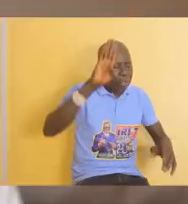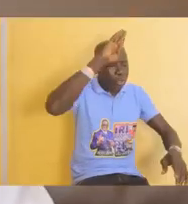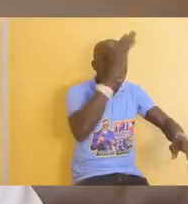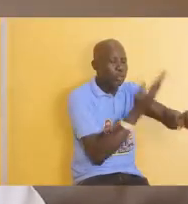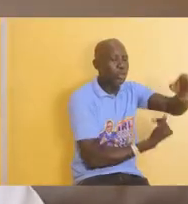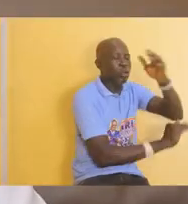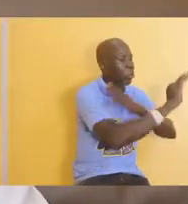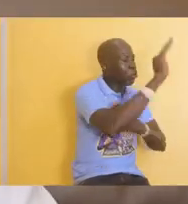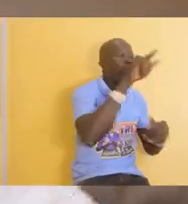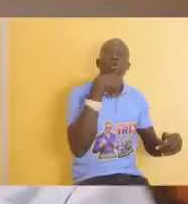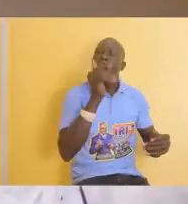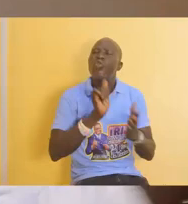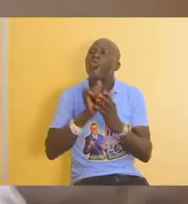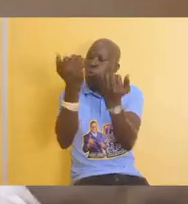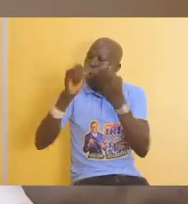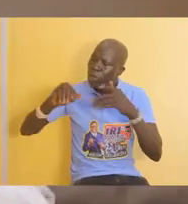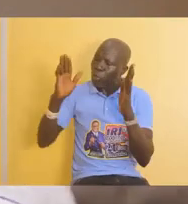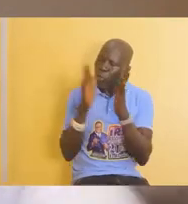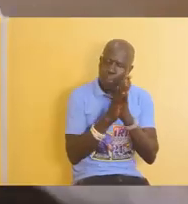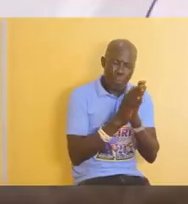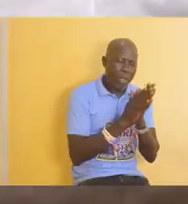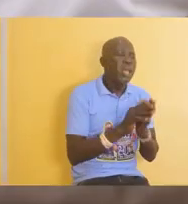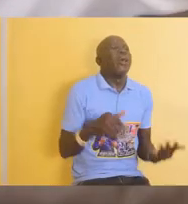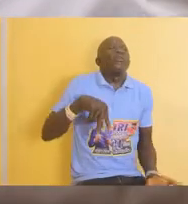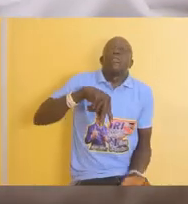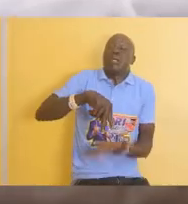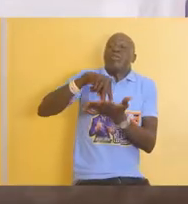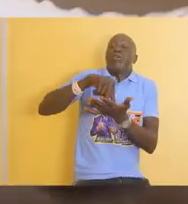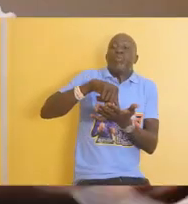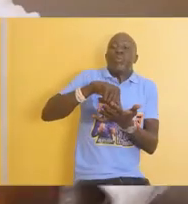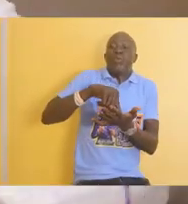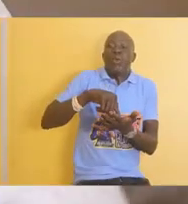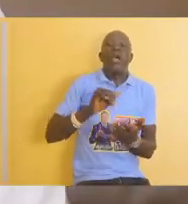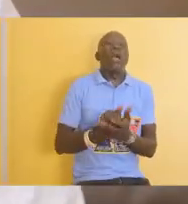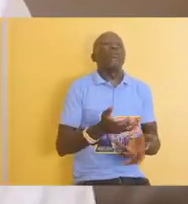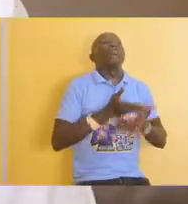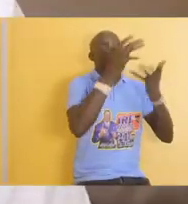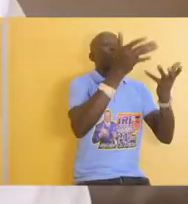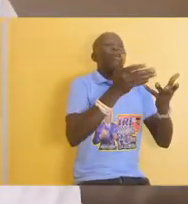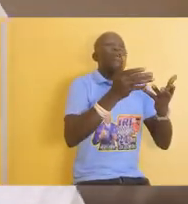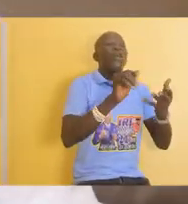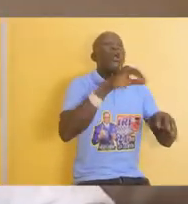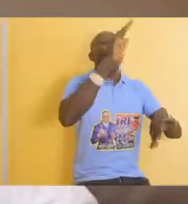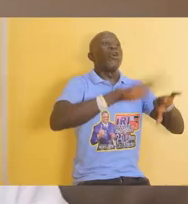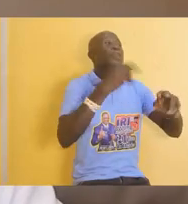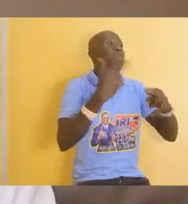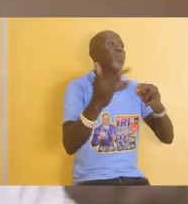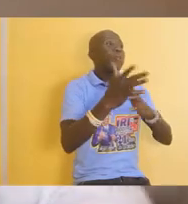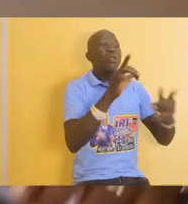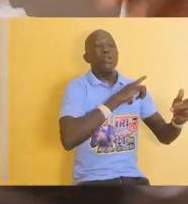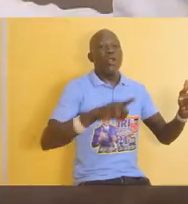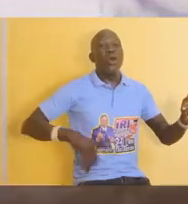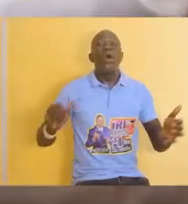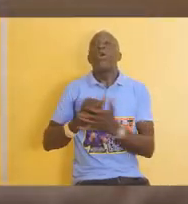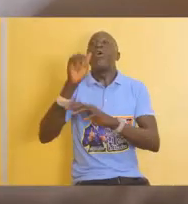is like the Son of God who wants to pray. Stand on your feet and shout. You shout the name of